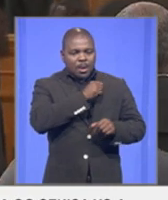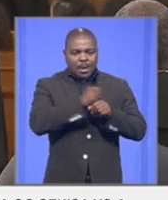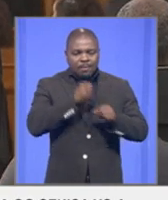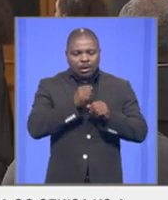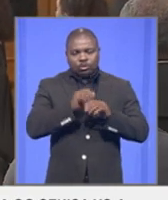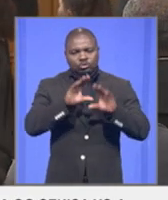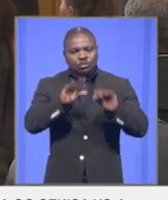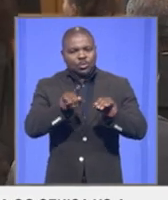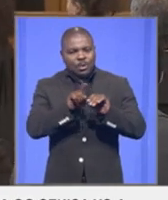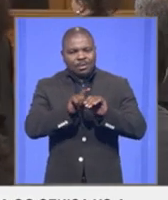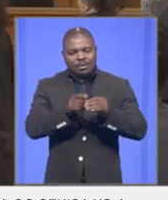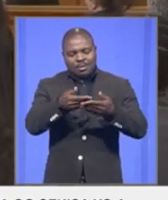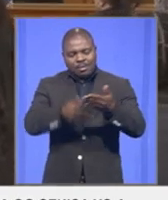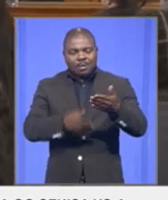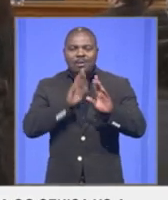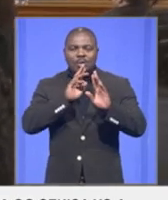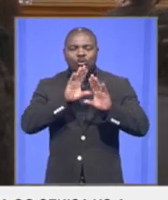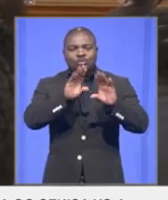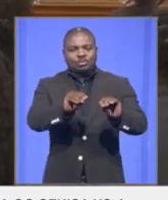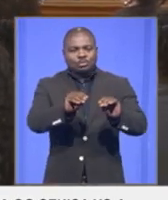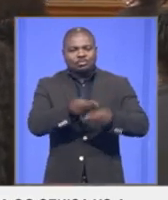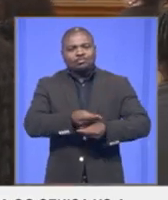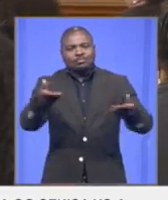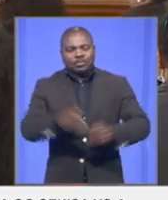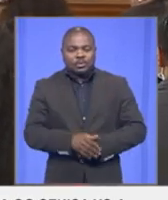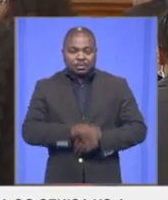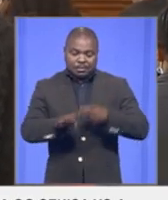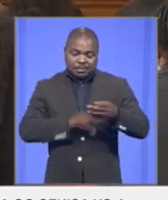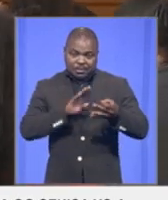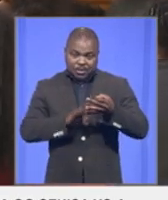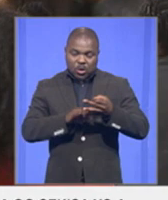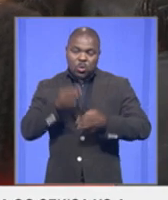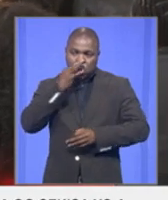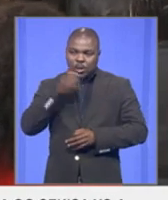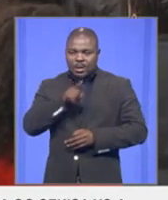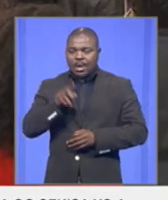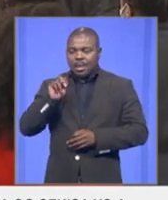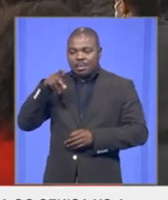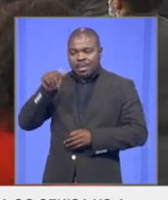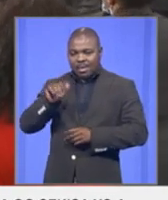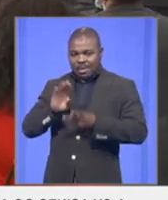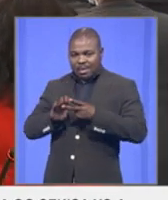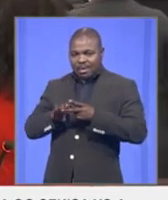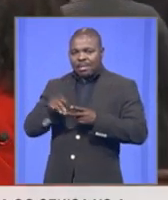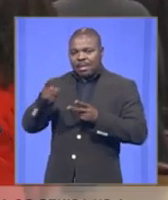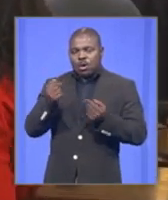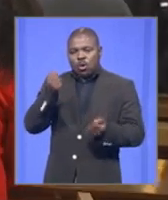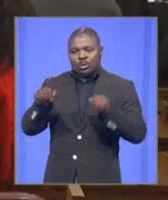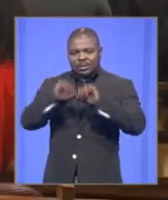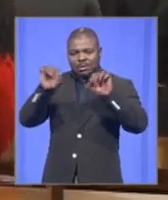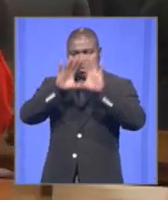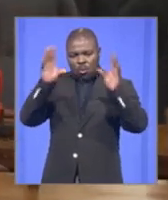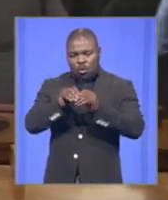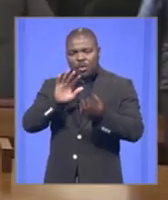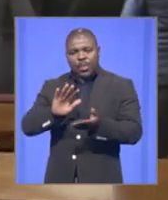dikgato tebang le go sutlisiwa ga pegelo eo. A re seno se amile ka mokgwa o sa siamang NPA le lenaane la bosiamisi kwa